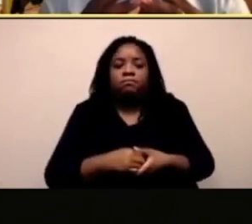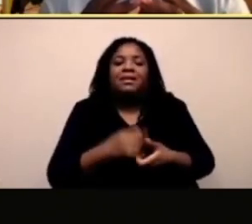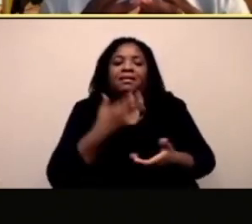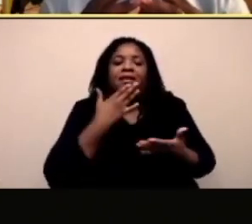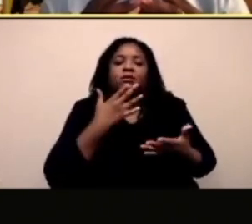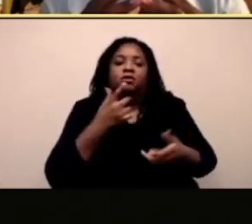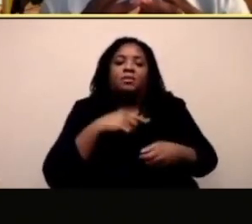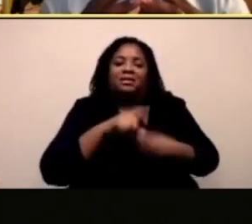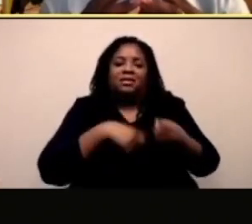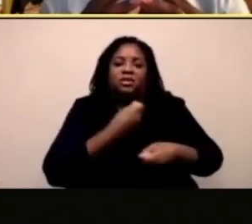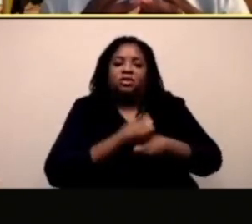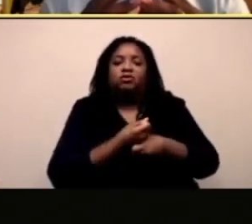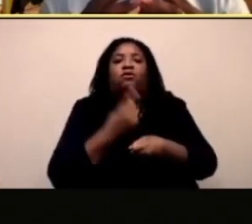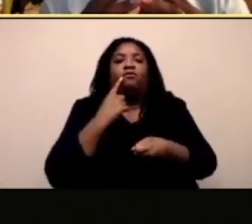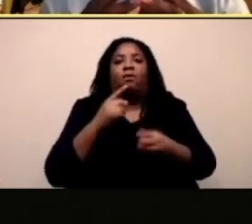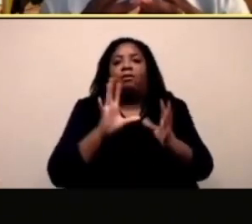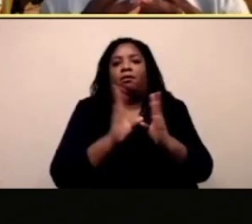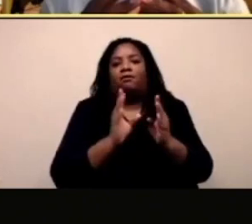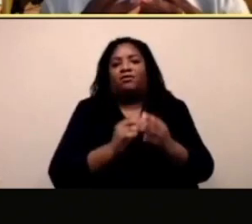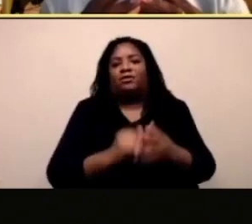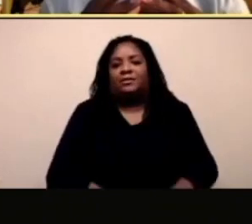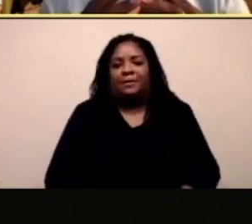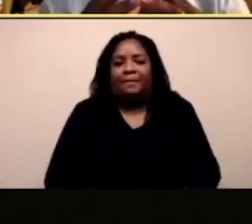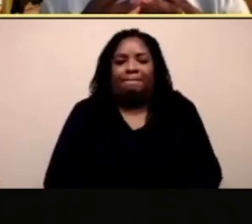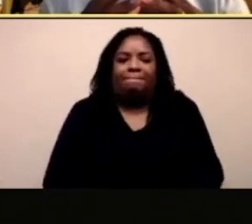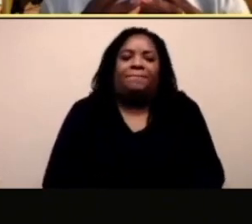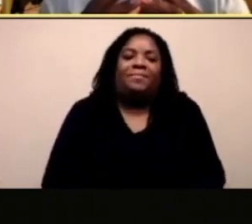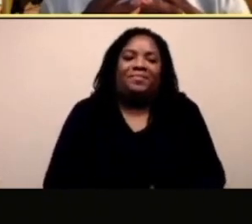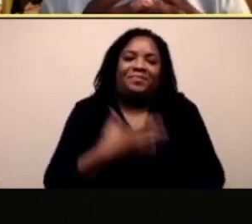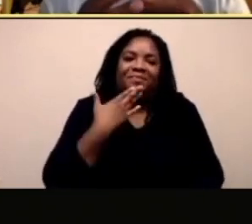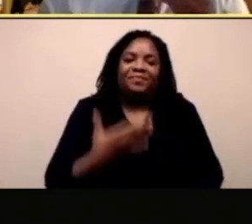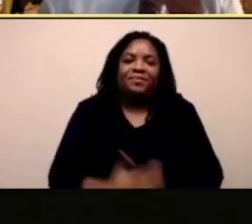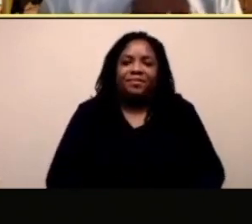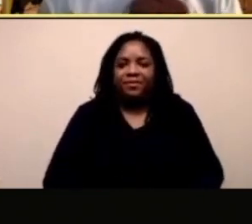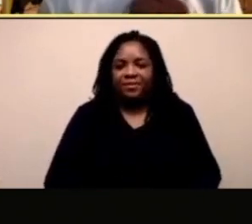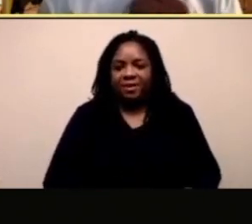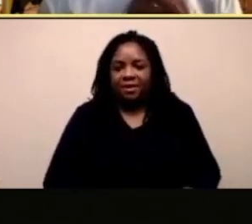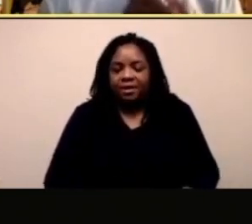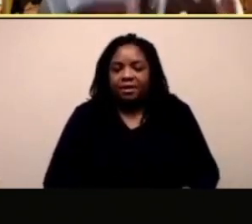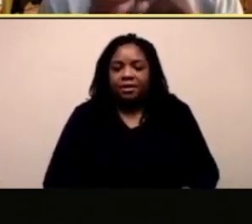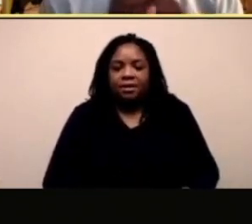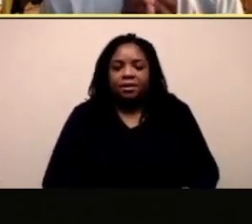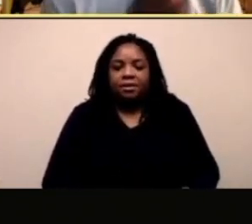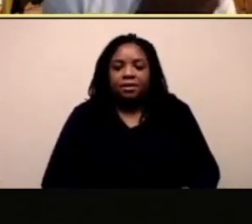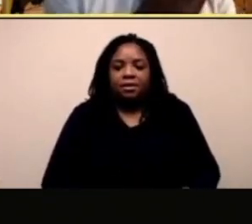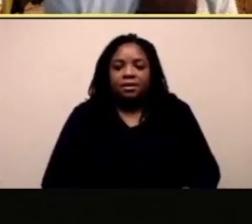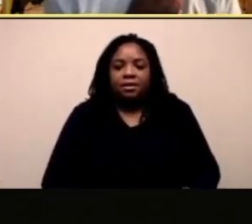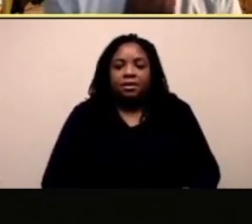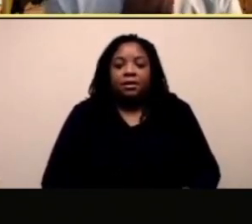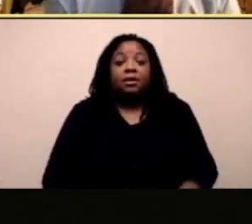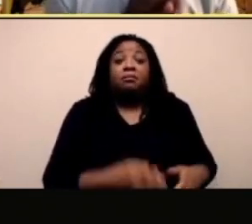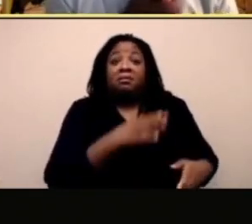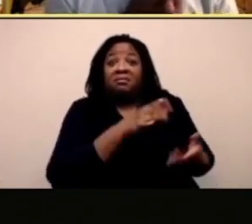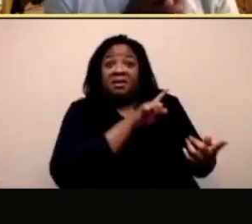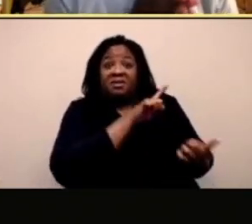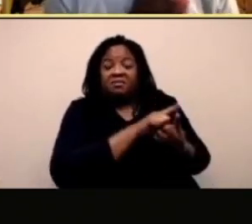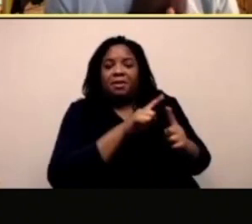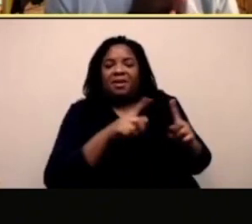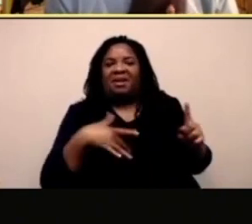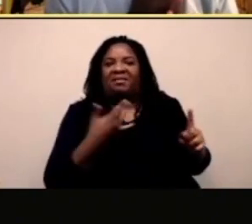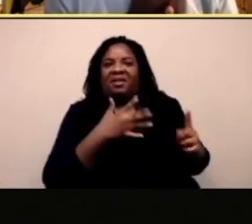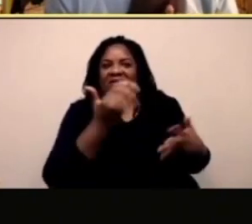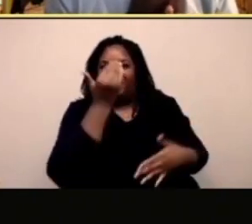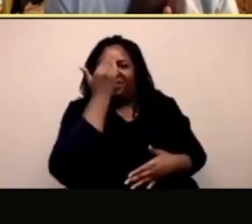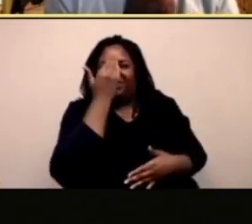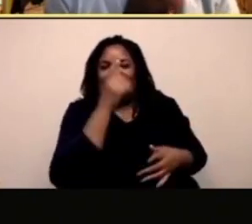year's Scratch conference. Thank you. I mean, I've never met him in real life, but I feel like I know him based upon